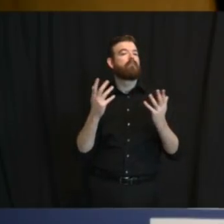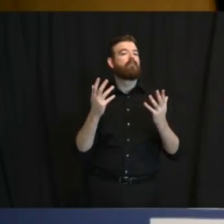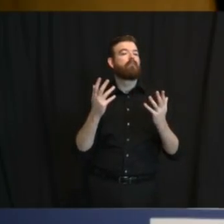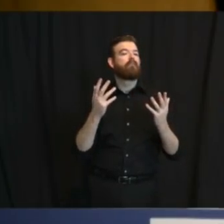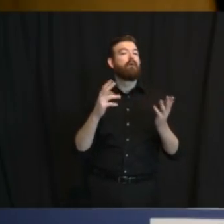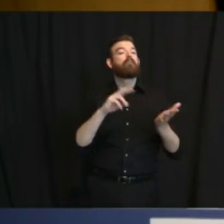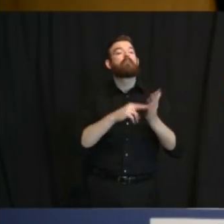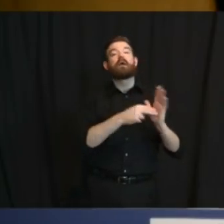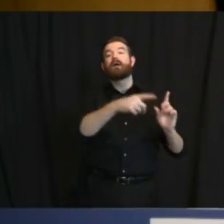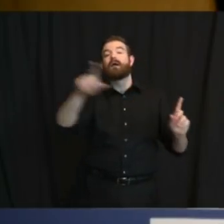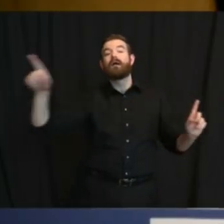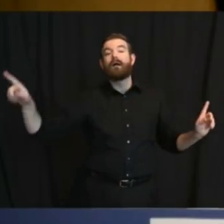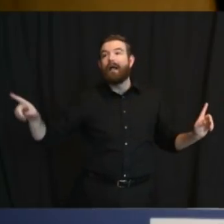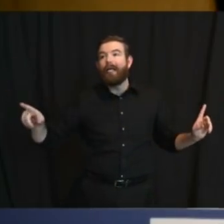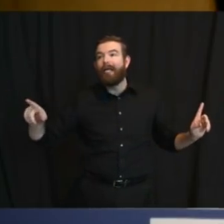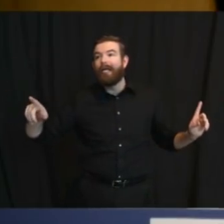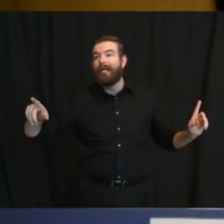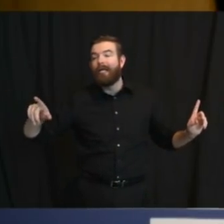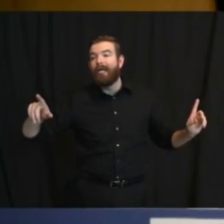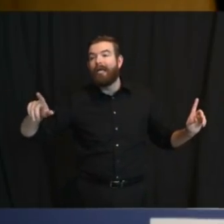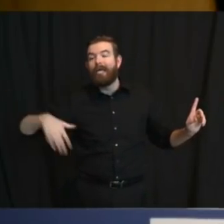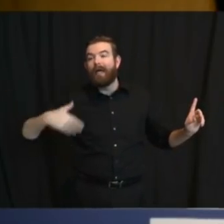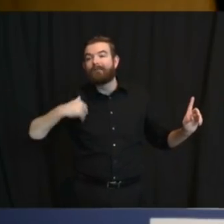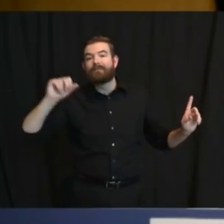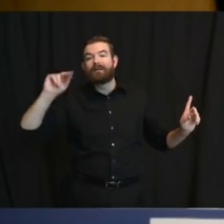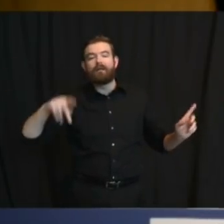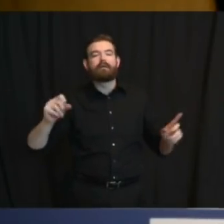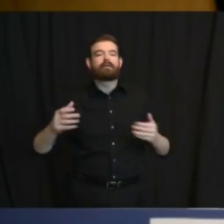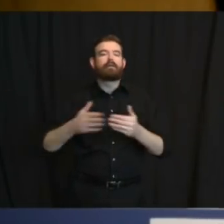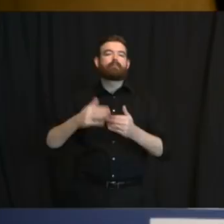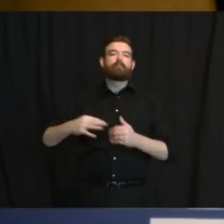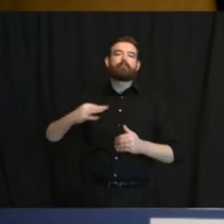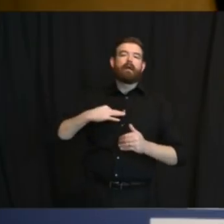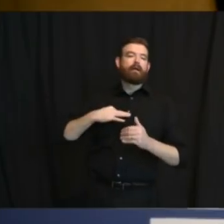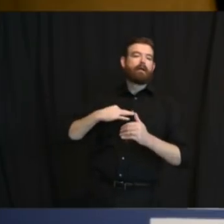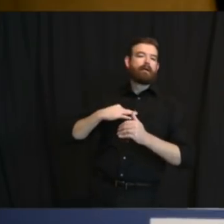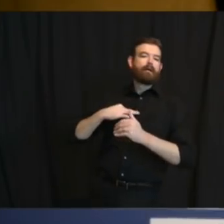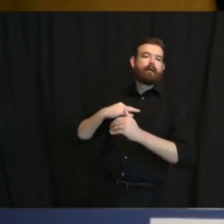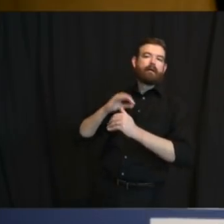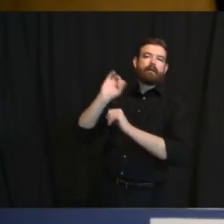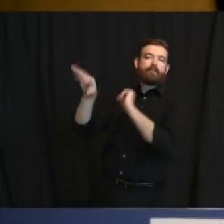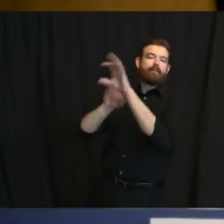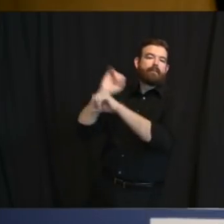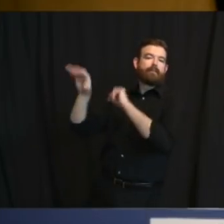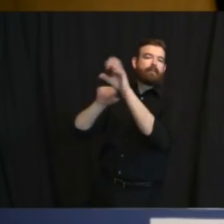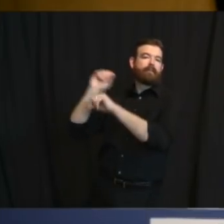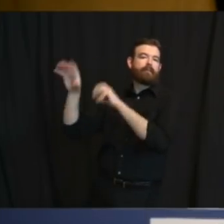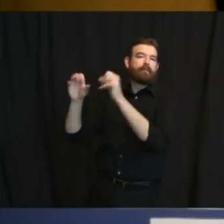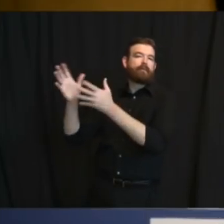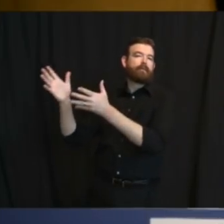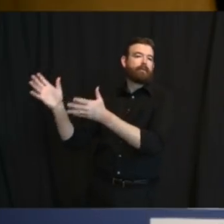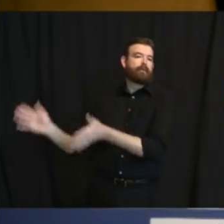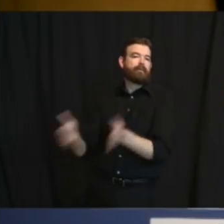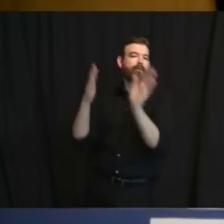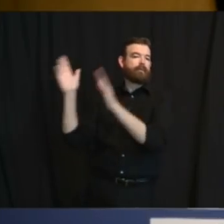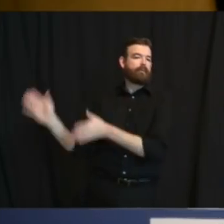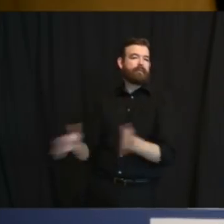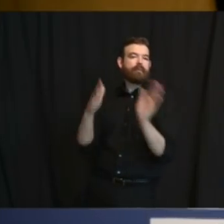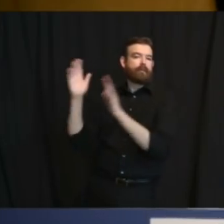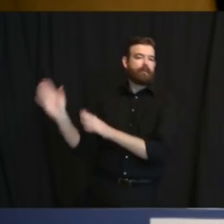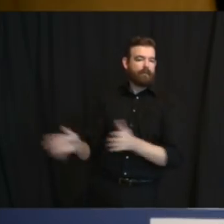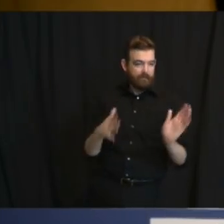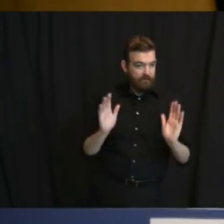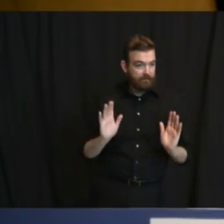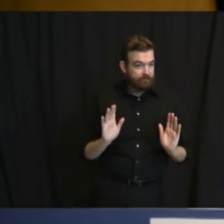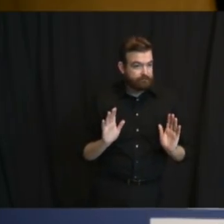waiving the required interview and the hard copy signature on applications to reduce the need for